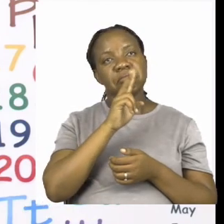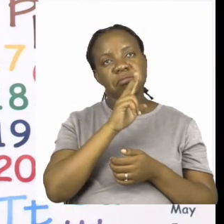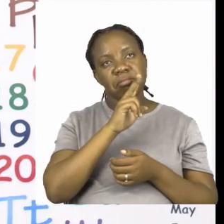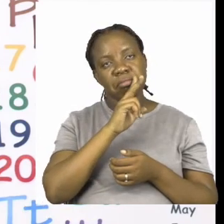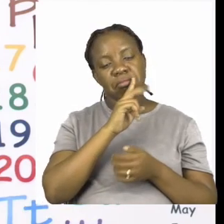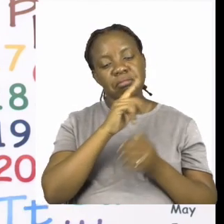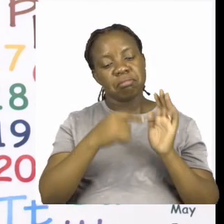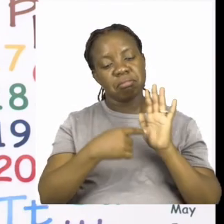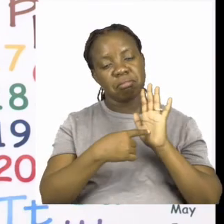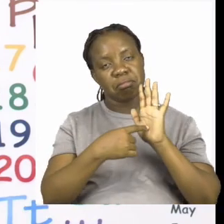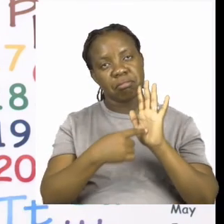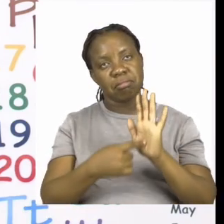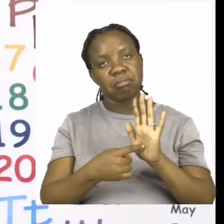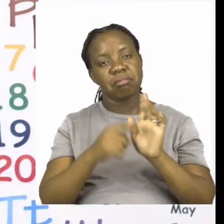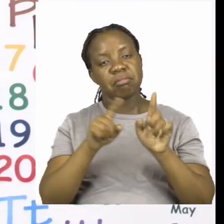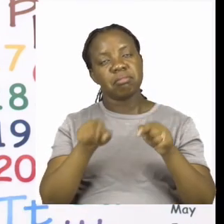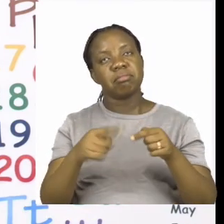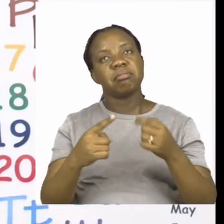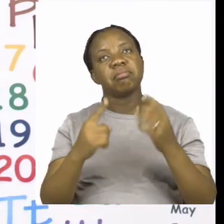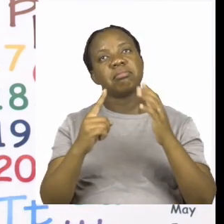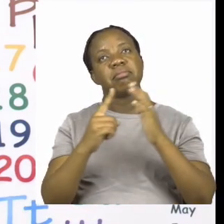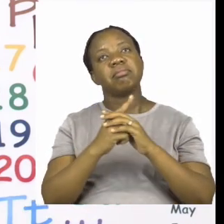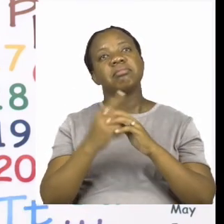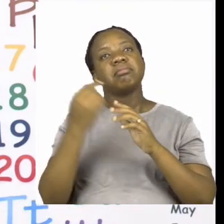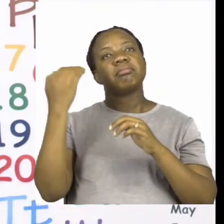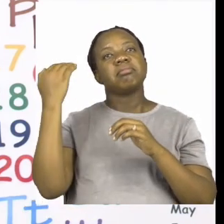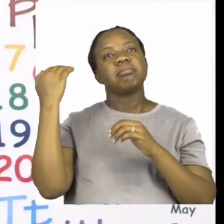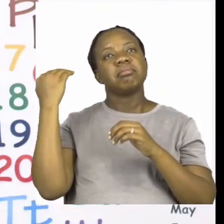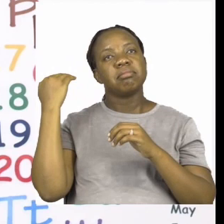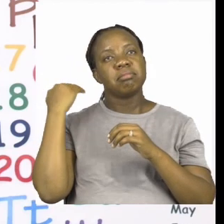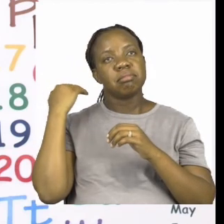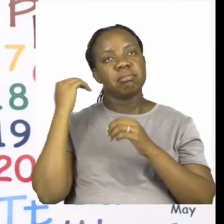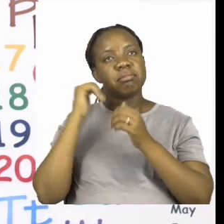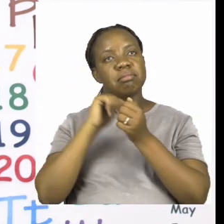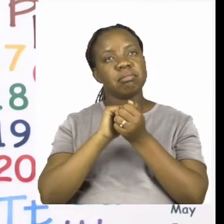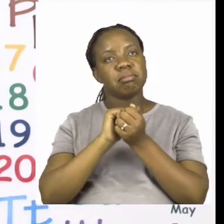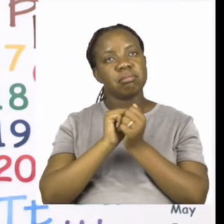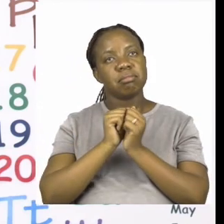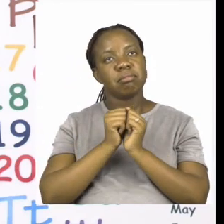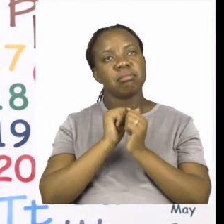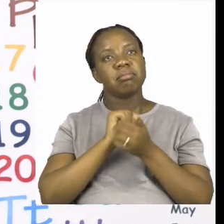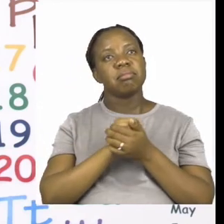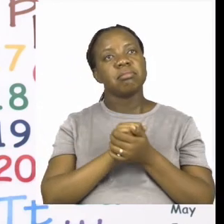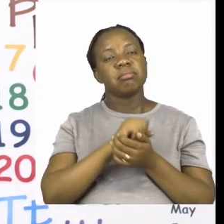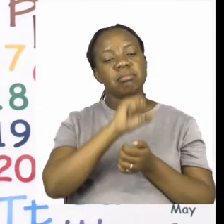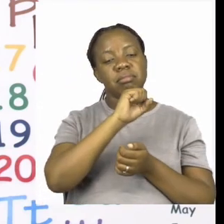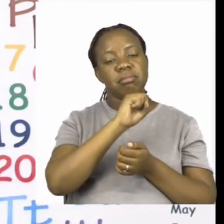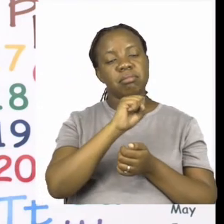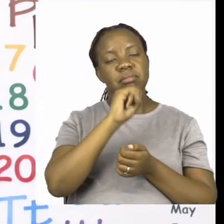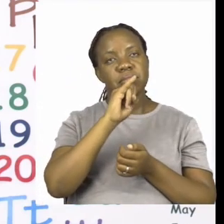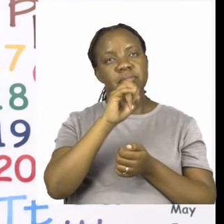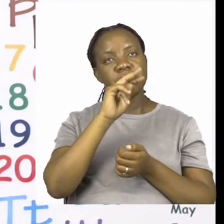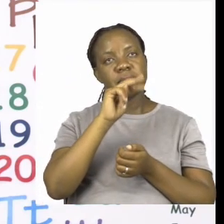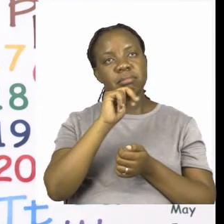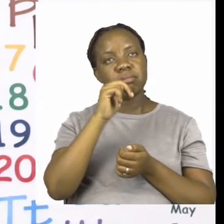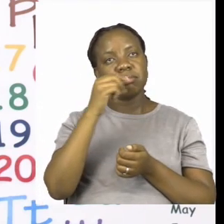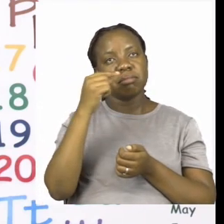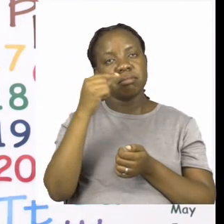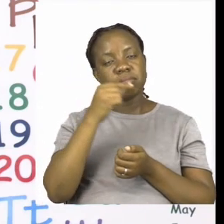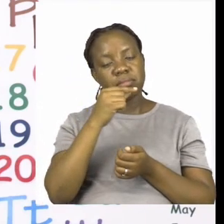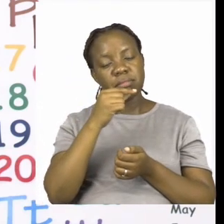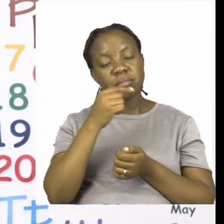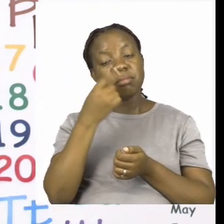is sang, just as the past tense for run was